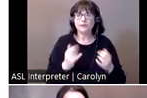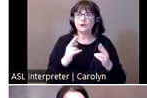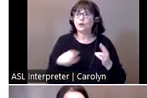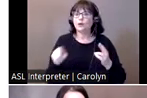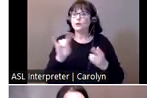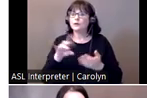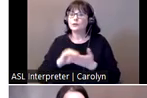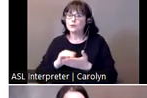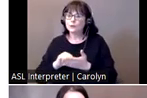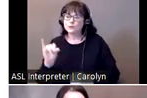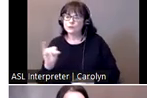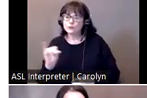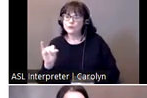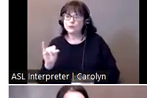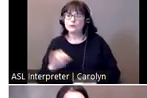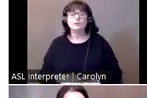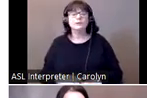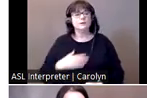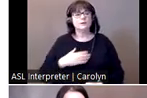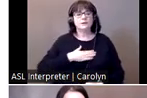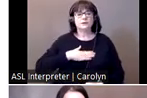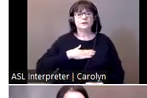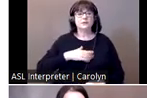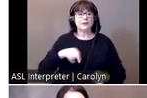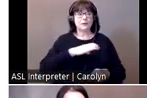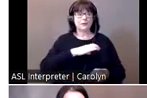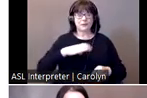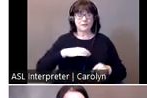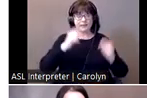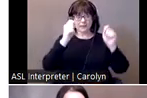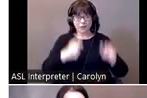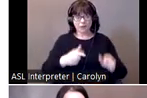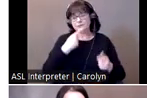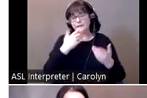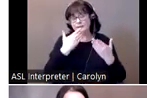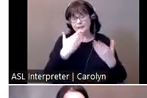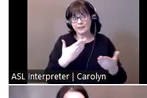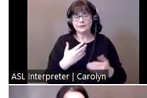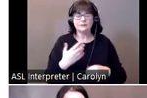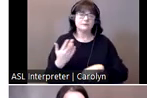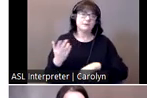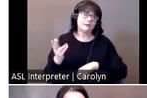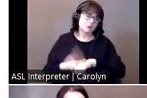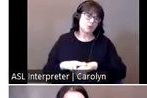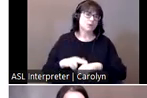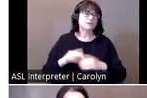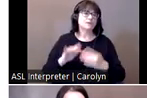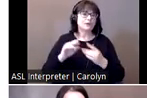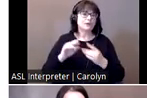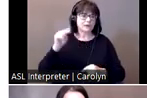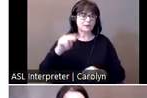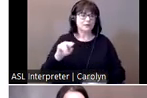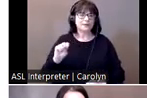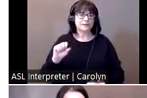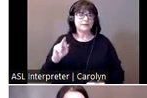thank all of the members of our pop-up PD committee. Contact North, of course, Sarah Stocker, the face